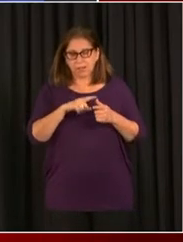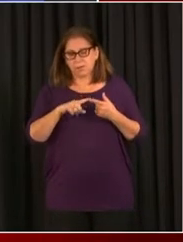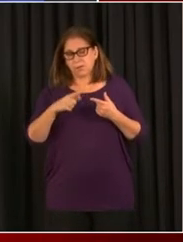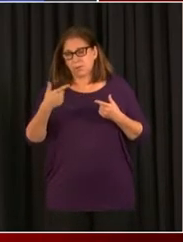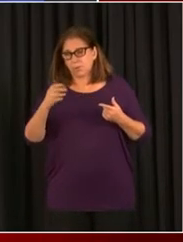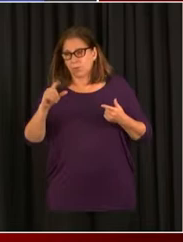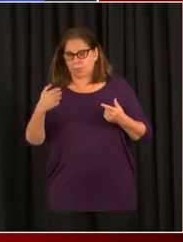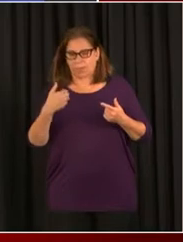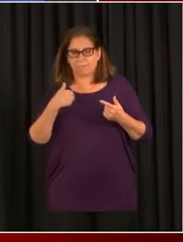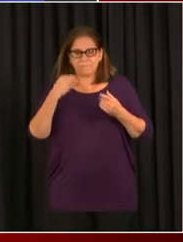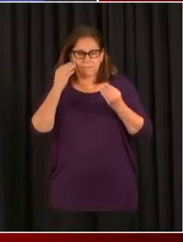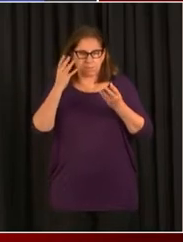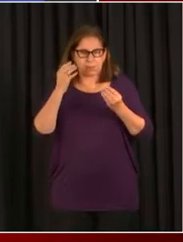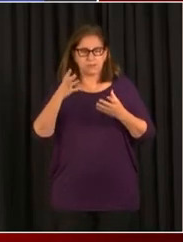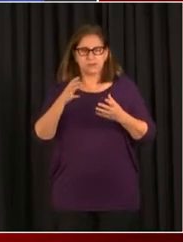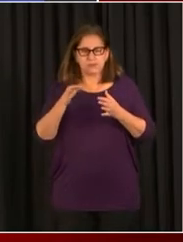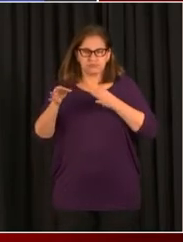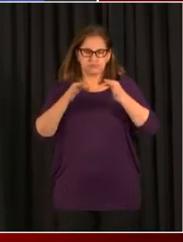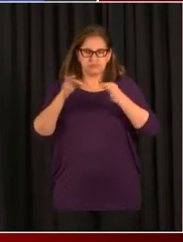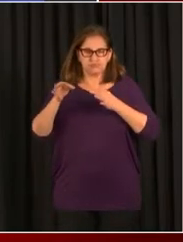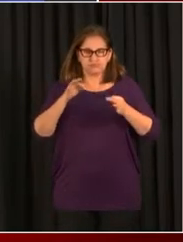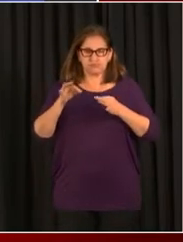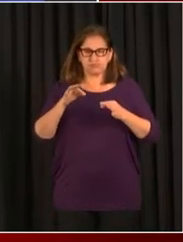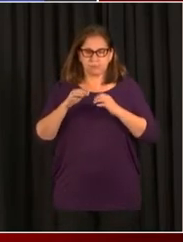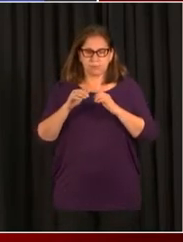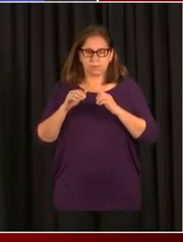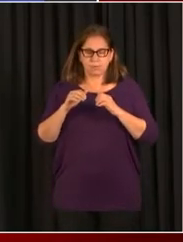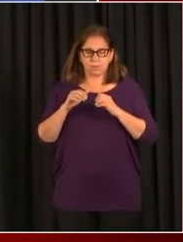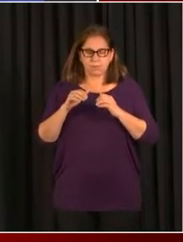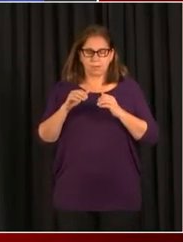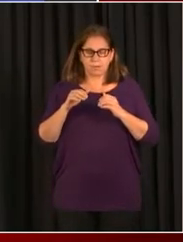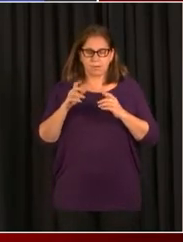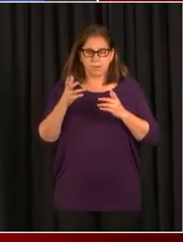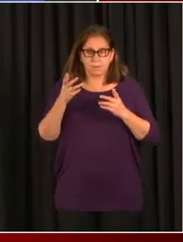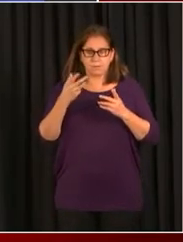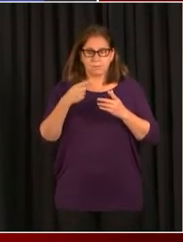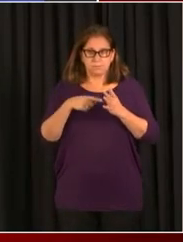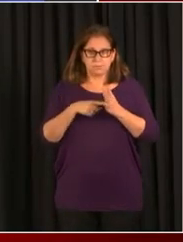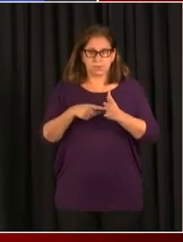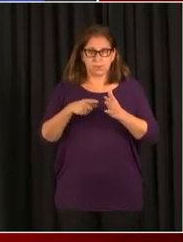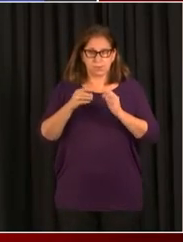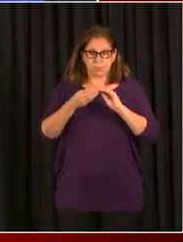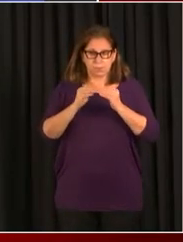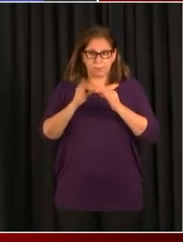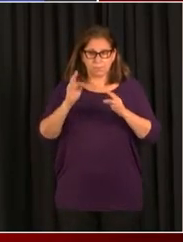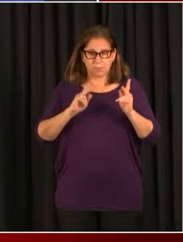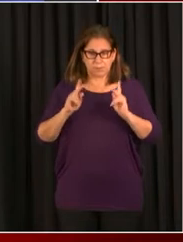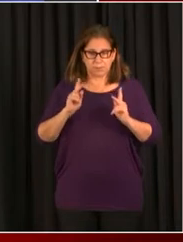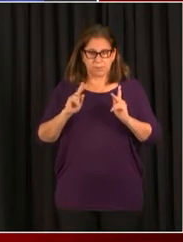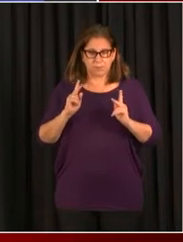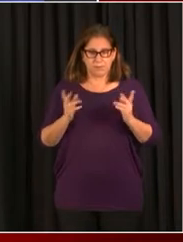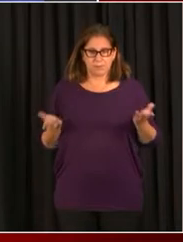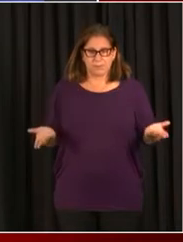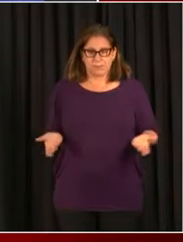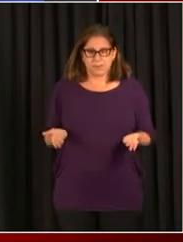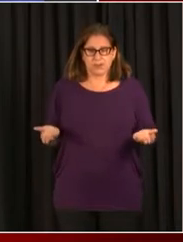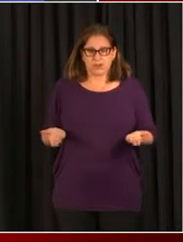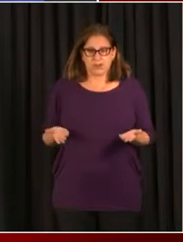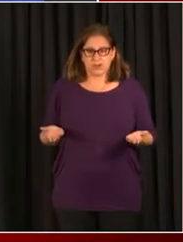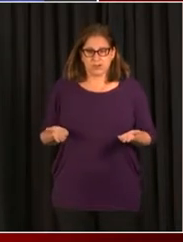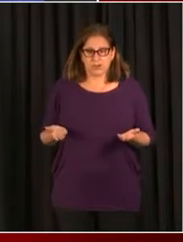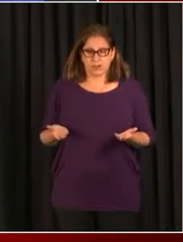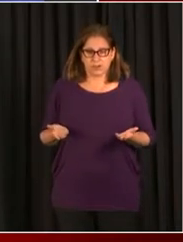have not set a specific number that people of the district population that need to sign up for